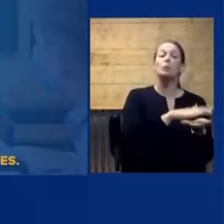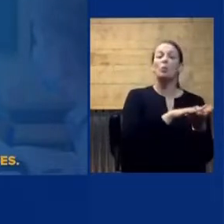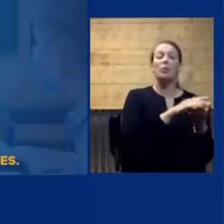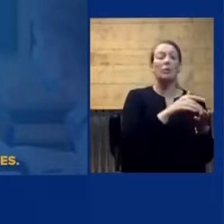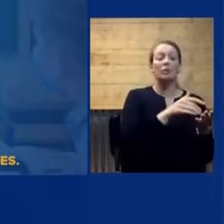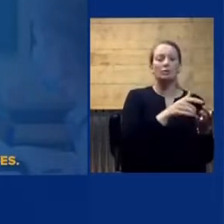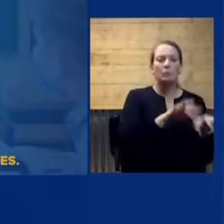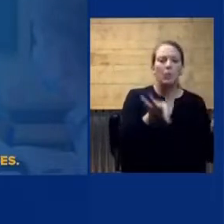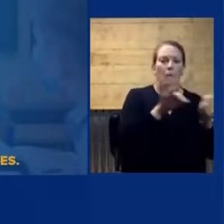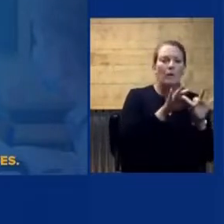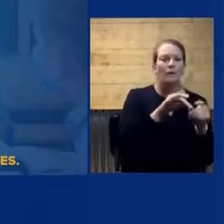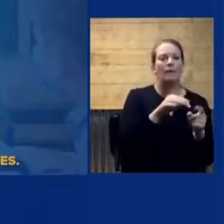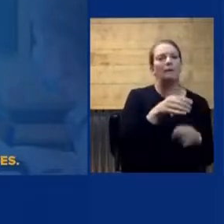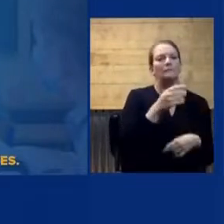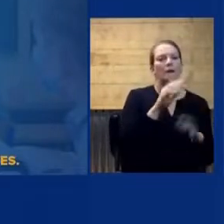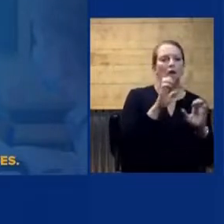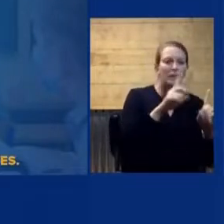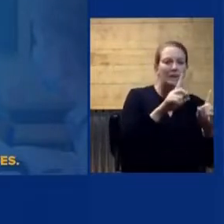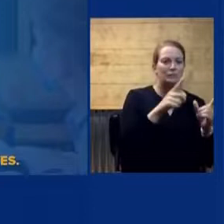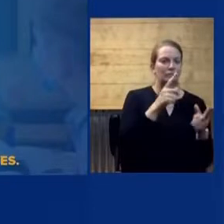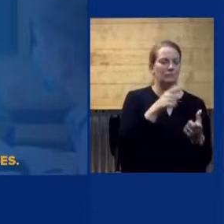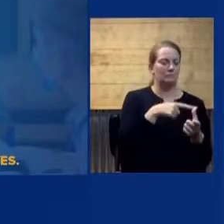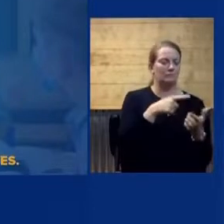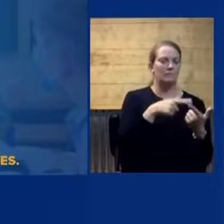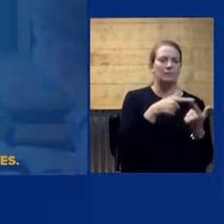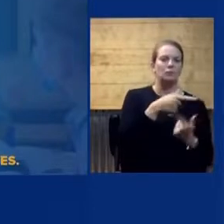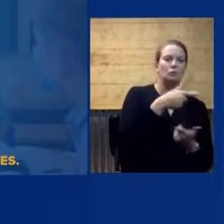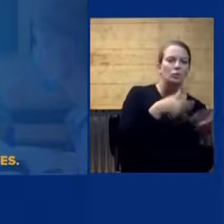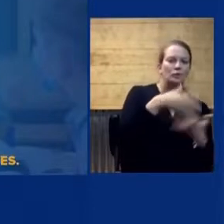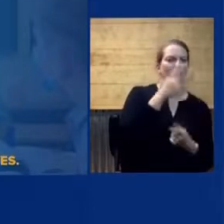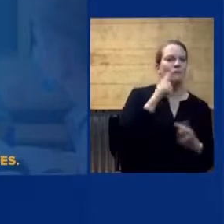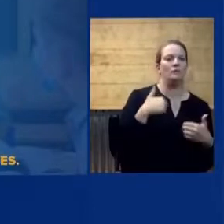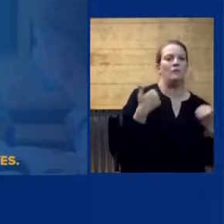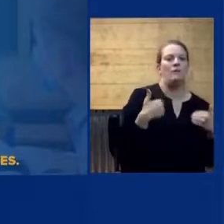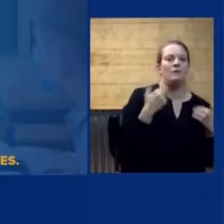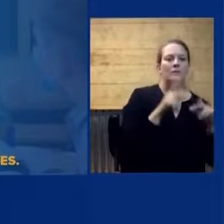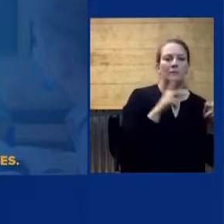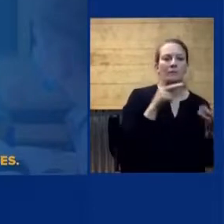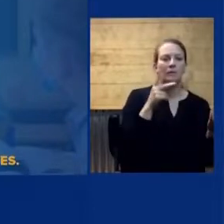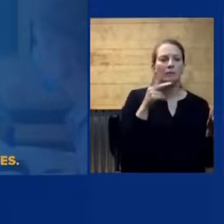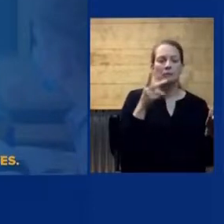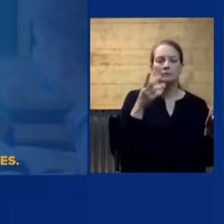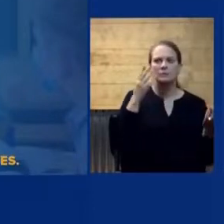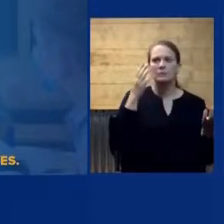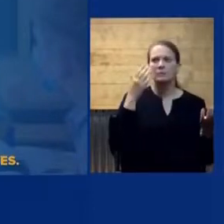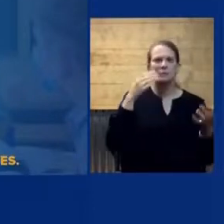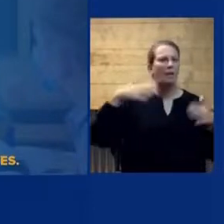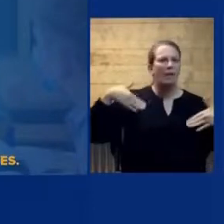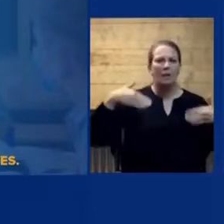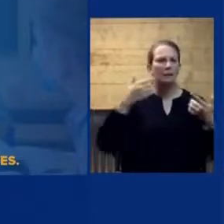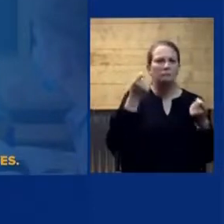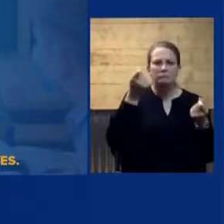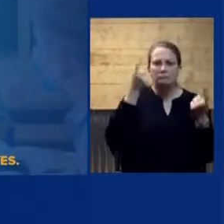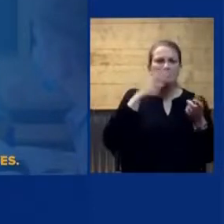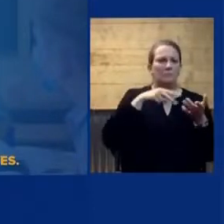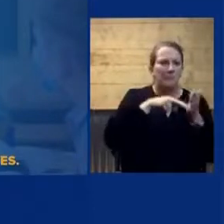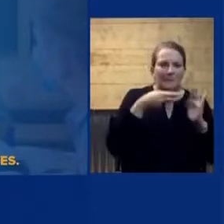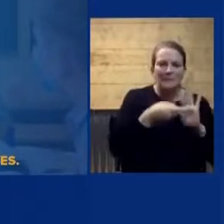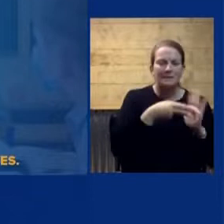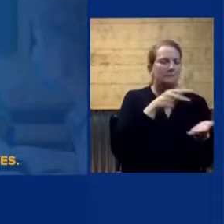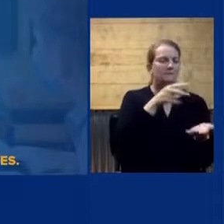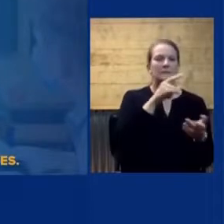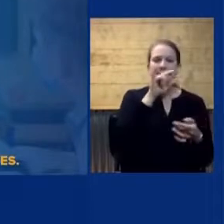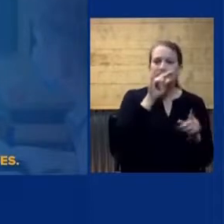socialization of young people. We don't even know what this means to have kids who are out of school for this period of time.